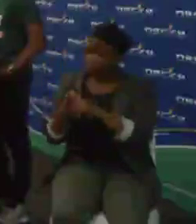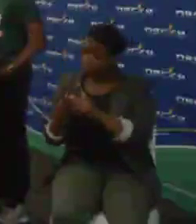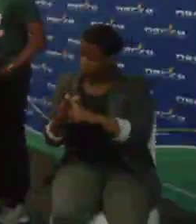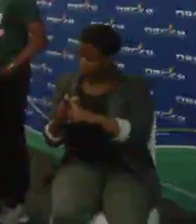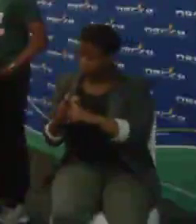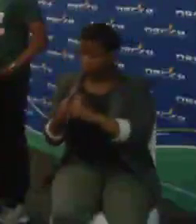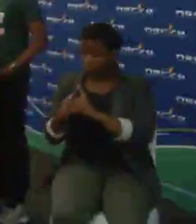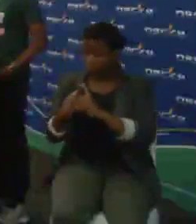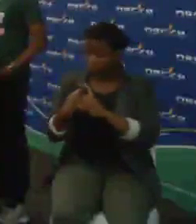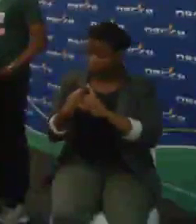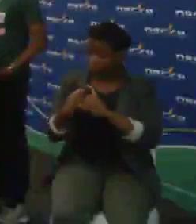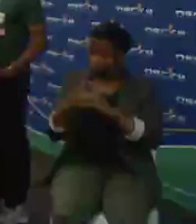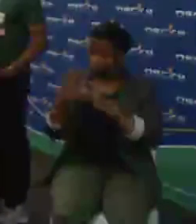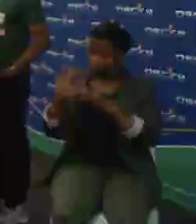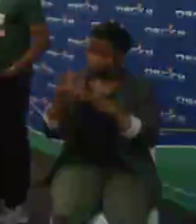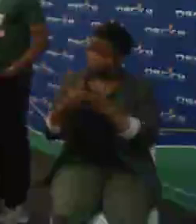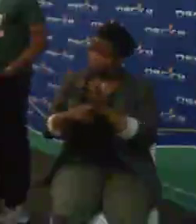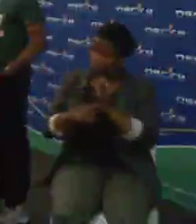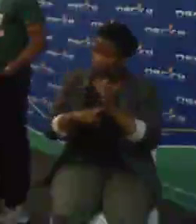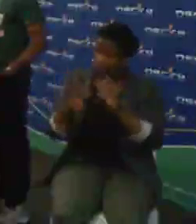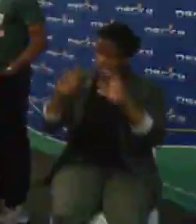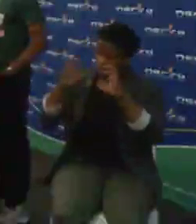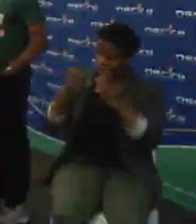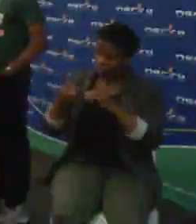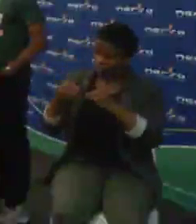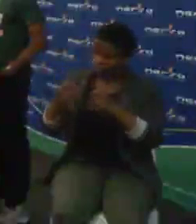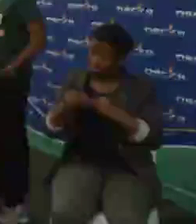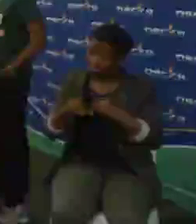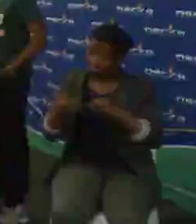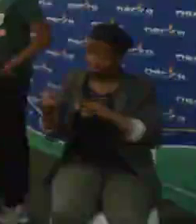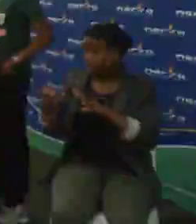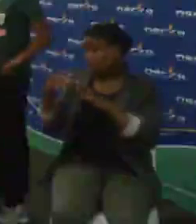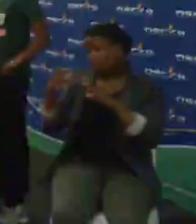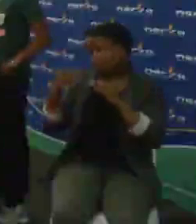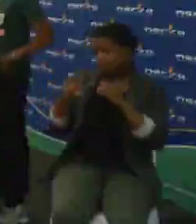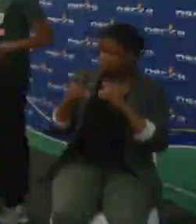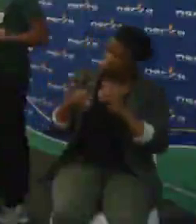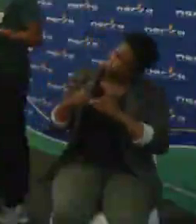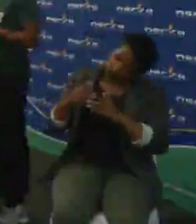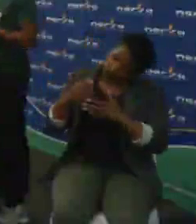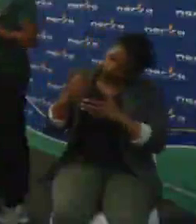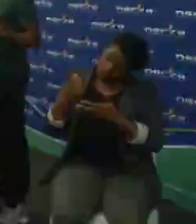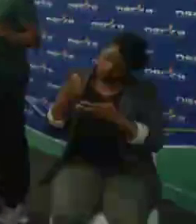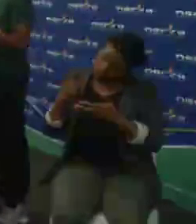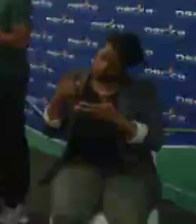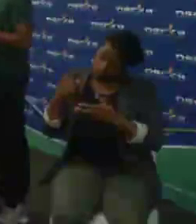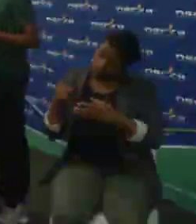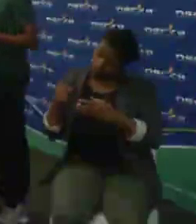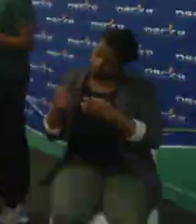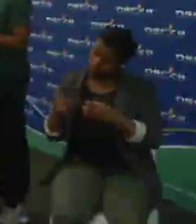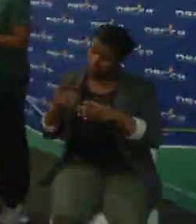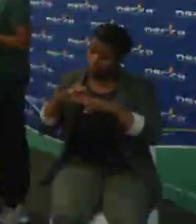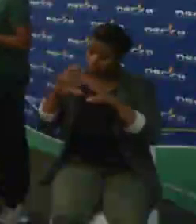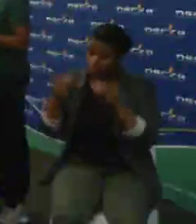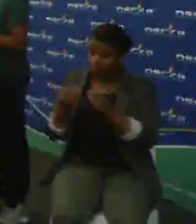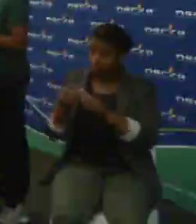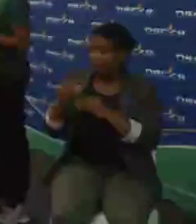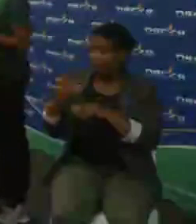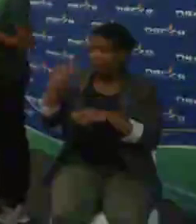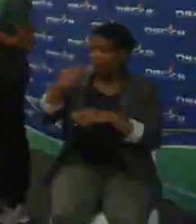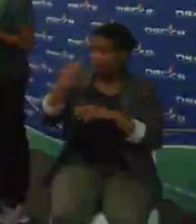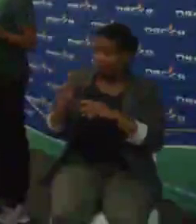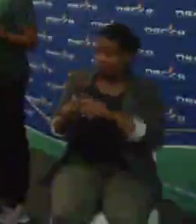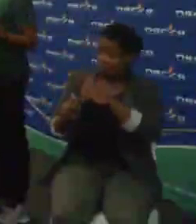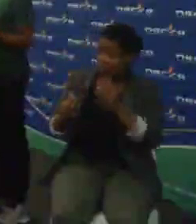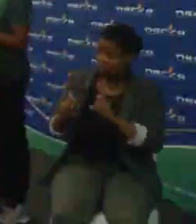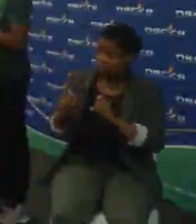supposed to be ensuring that ESCOM's business is sustainable and limit the risk Anybody you ask here will tell you that they don't feel